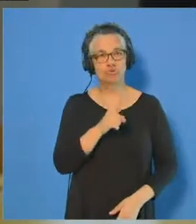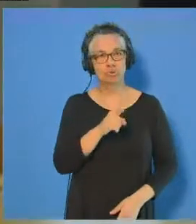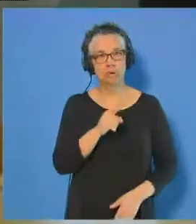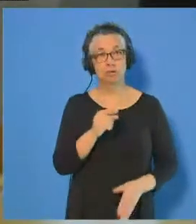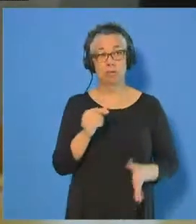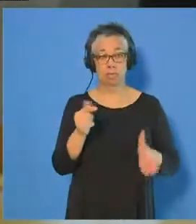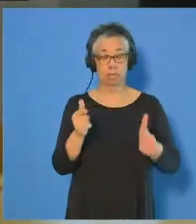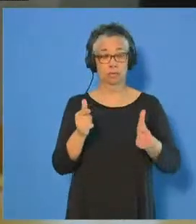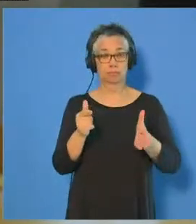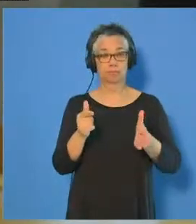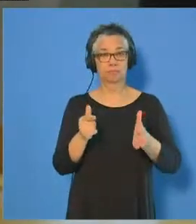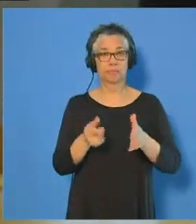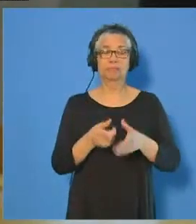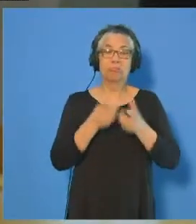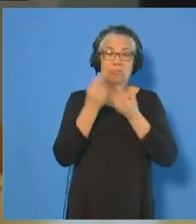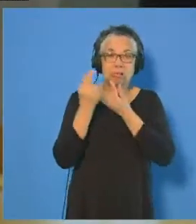or